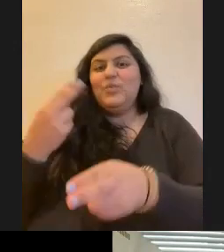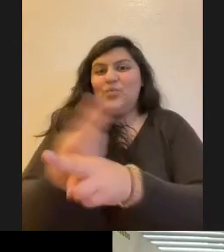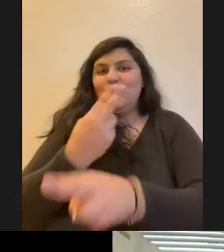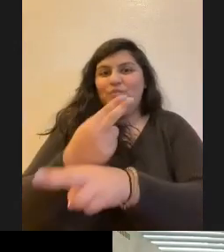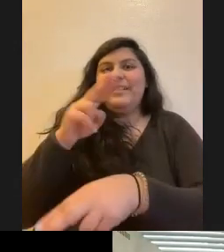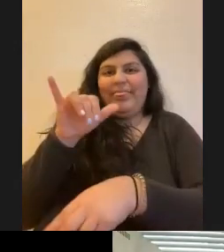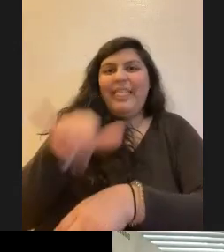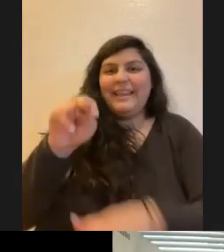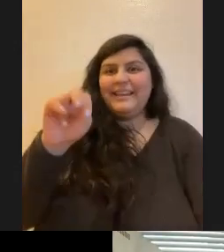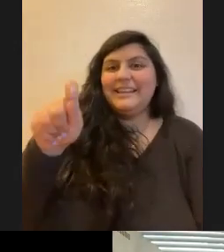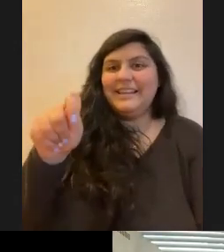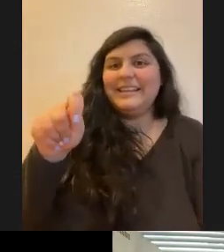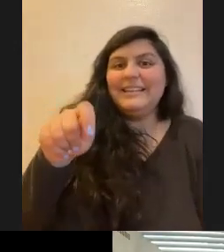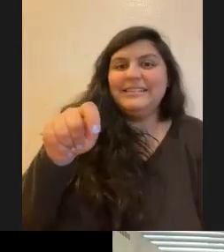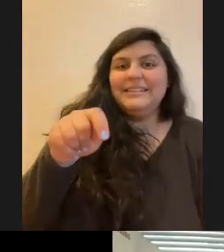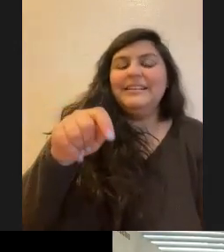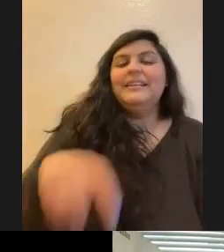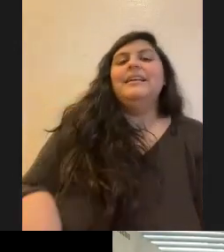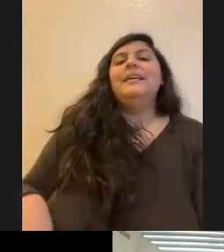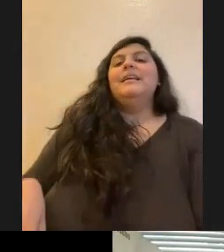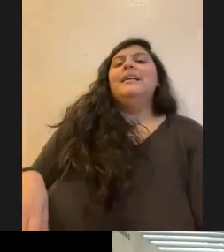net that we use.